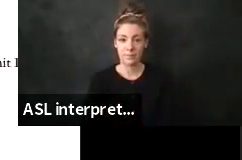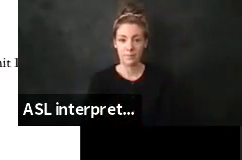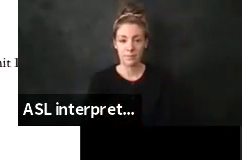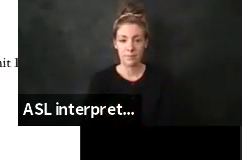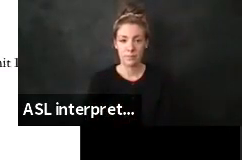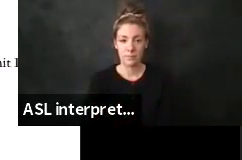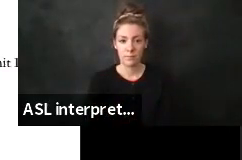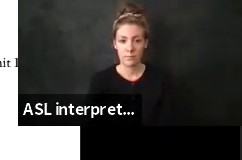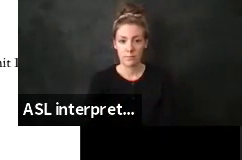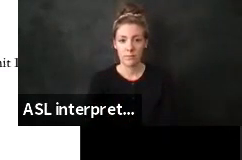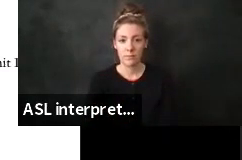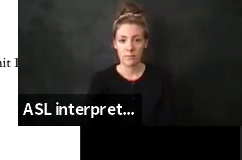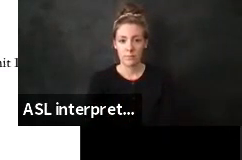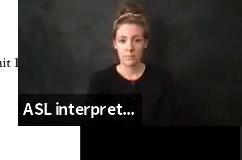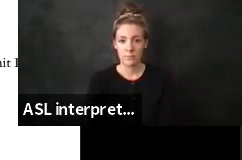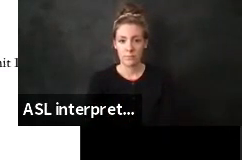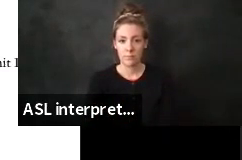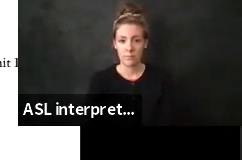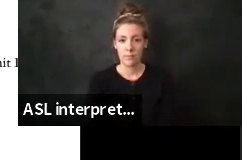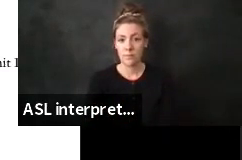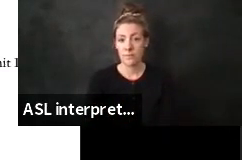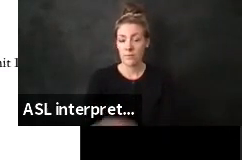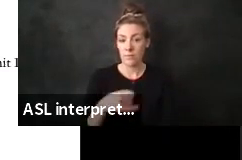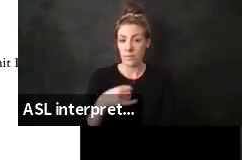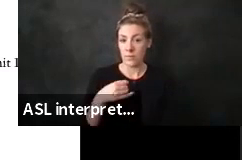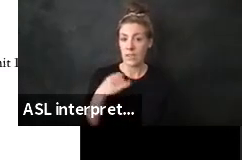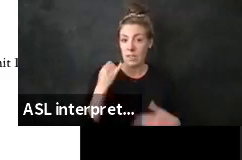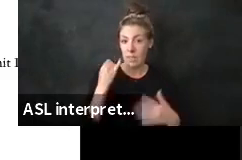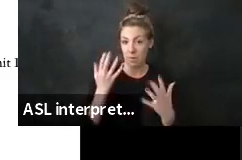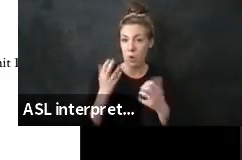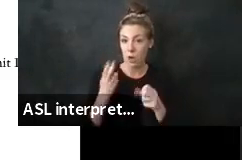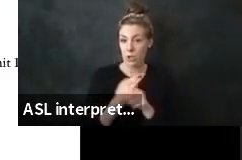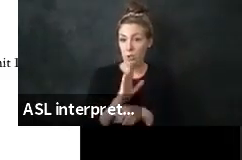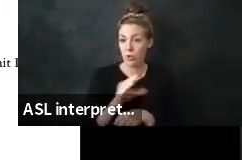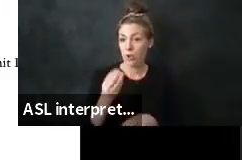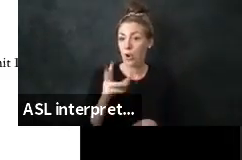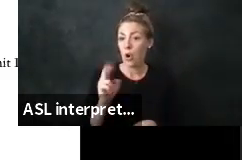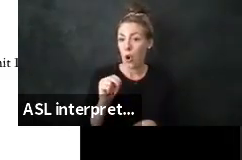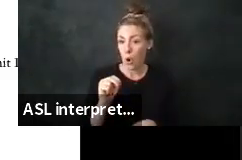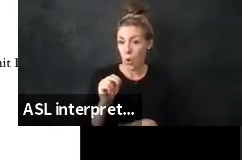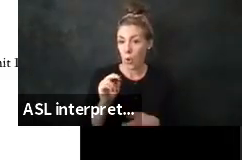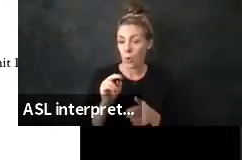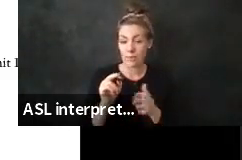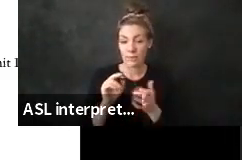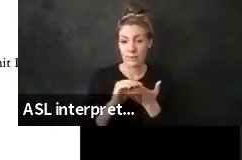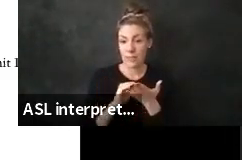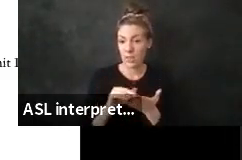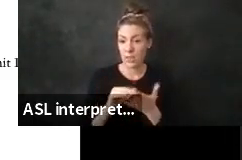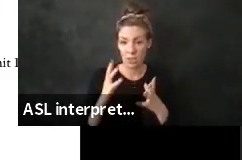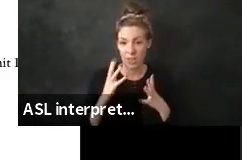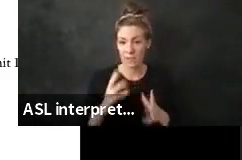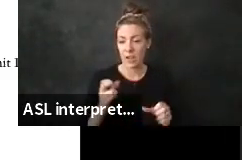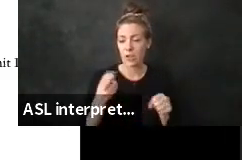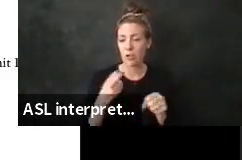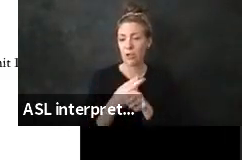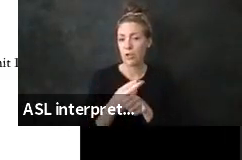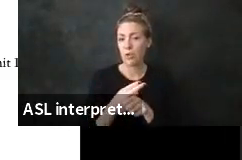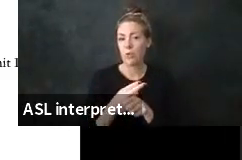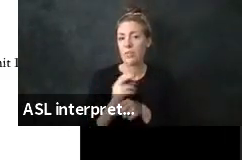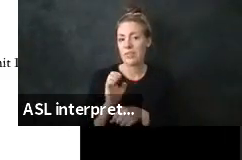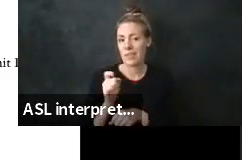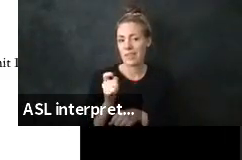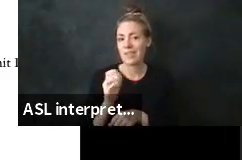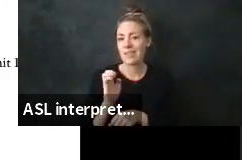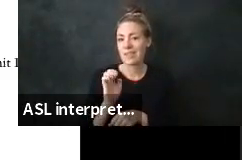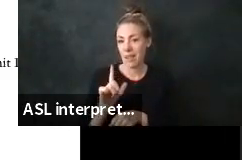If you don't want to use your own calculator and you're familiar with Excel, you can use an Excel spreadsheet to do that. So you would first draw your